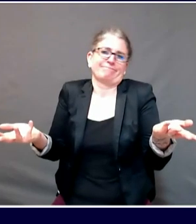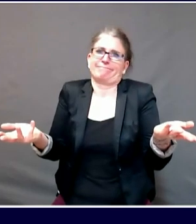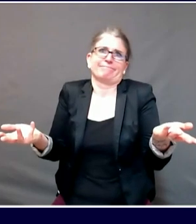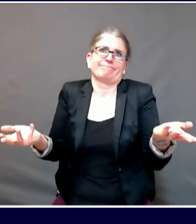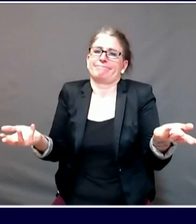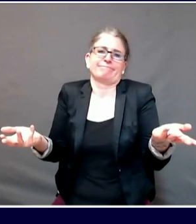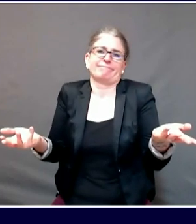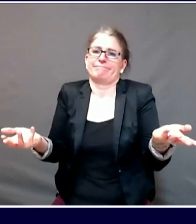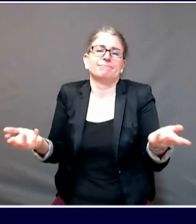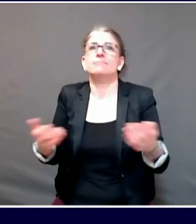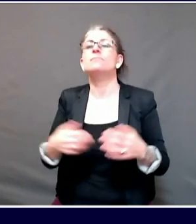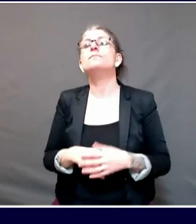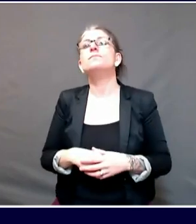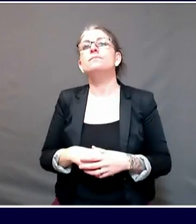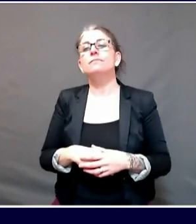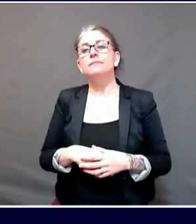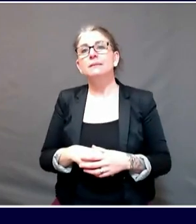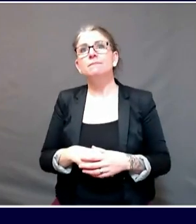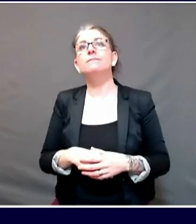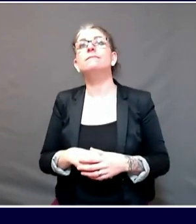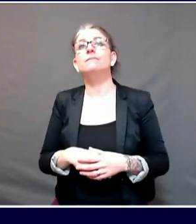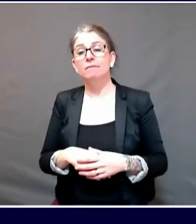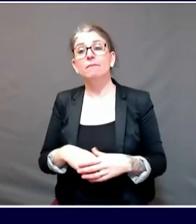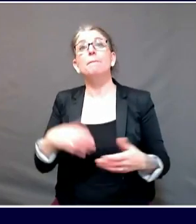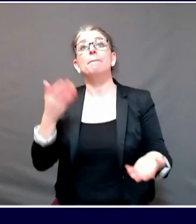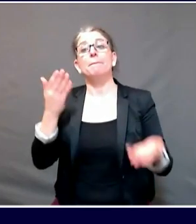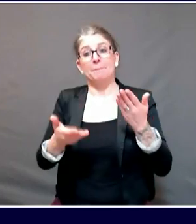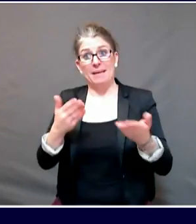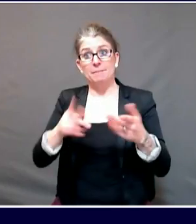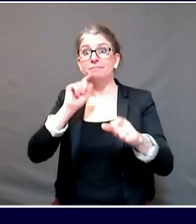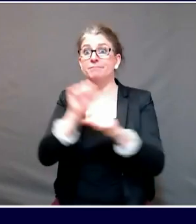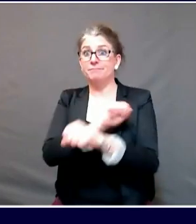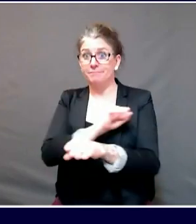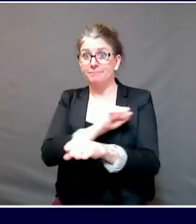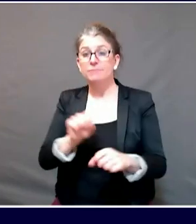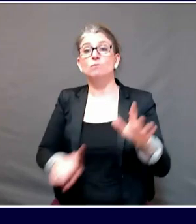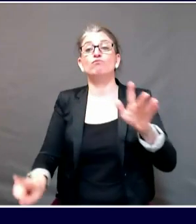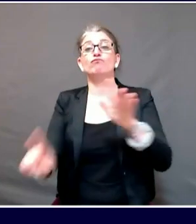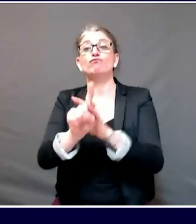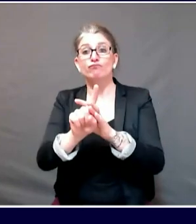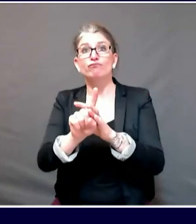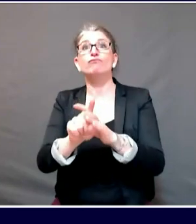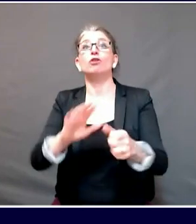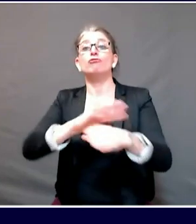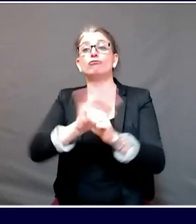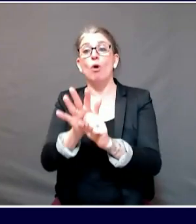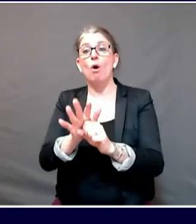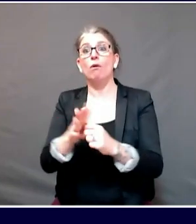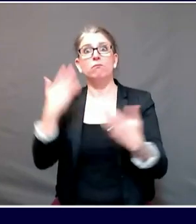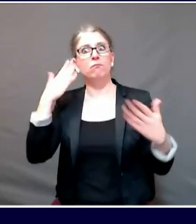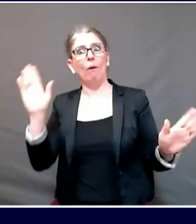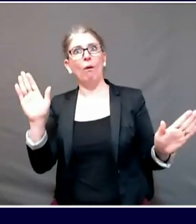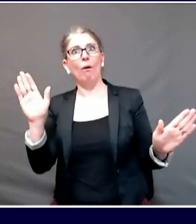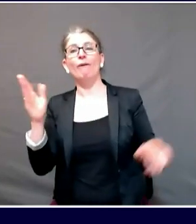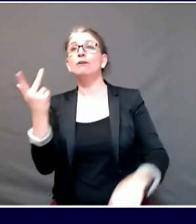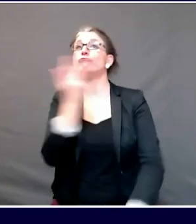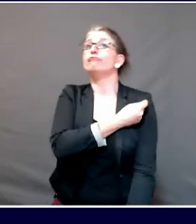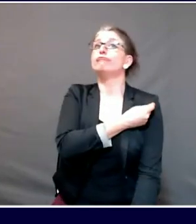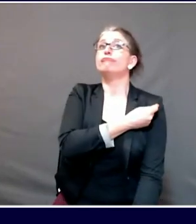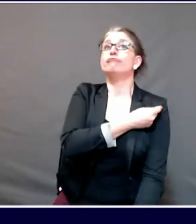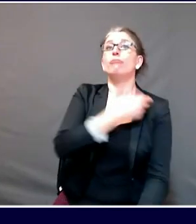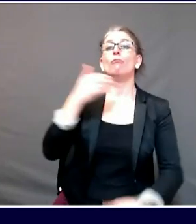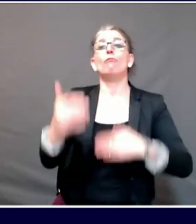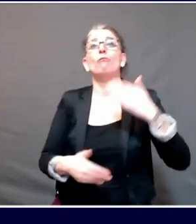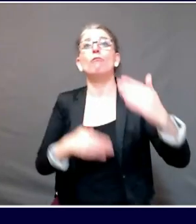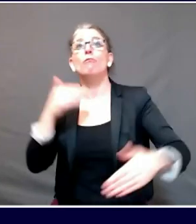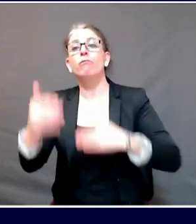it might help spur greater levels of immunity, but not so much in the form of treatment, but rather in the form of longer lasting immunity.